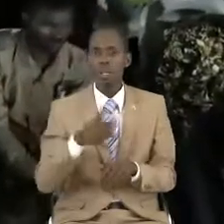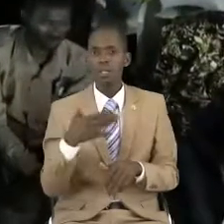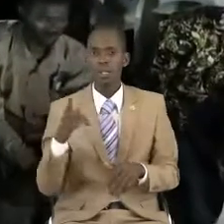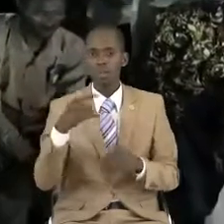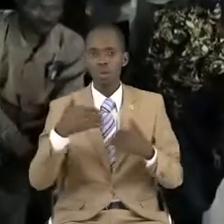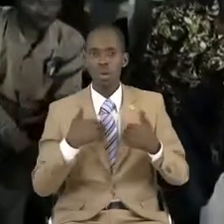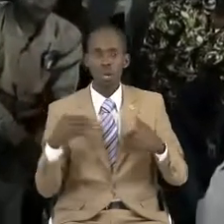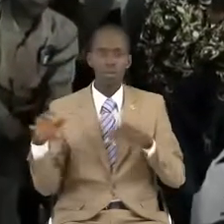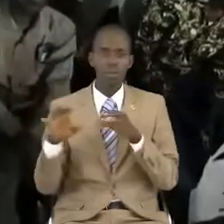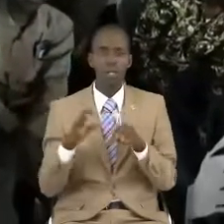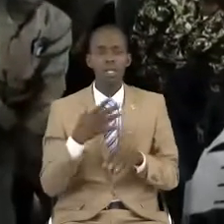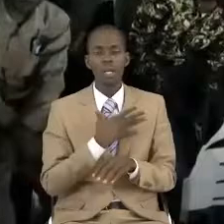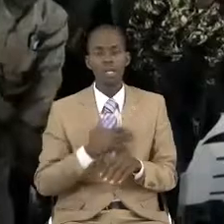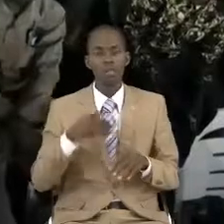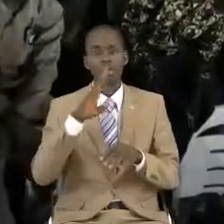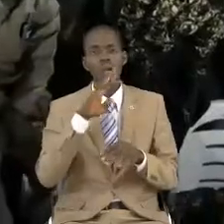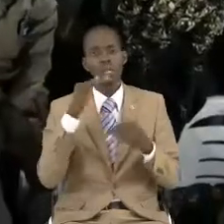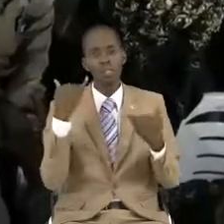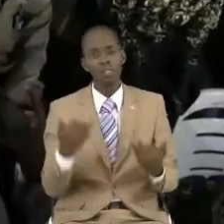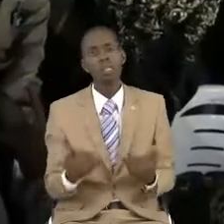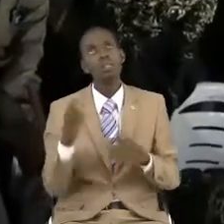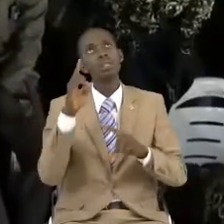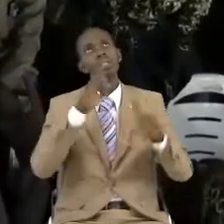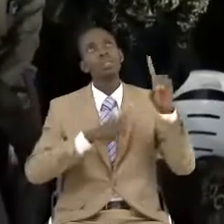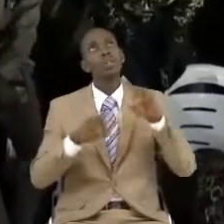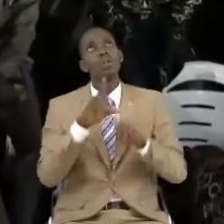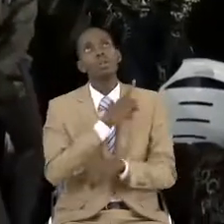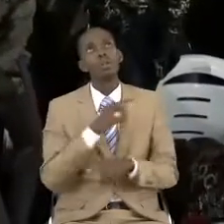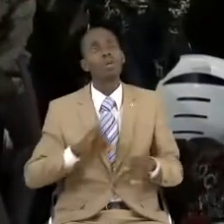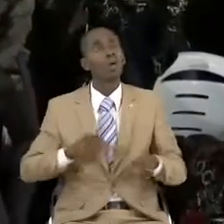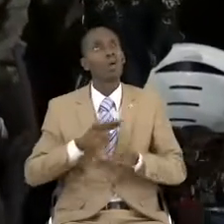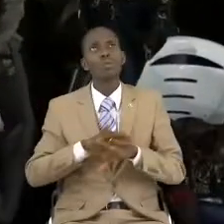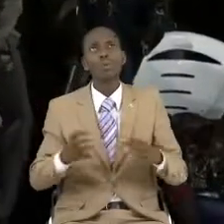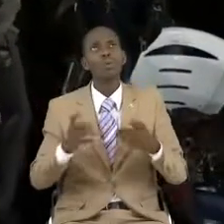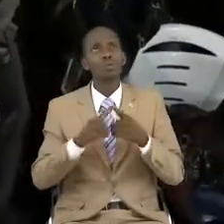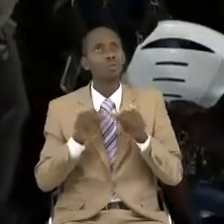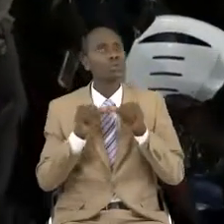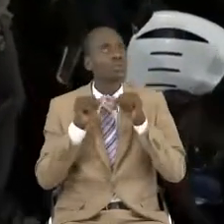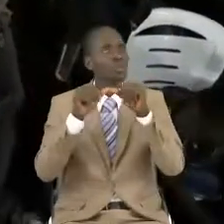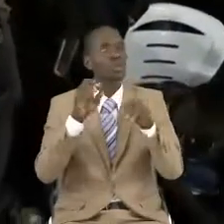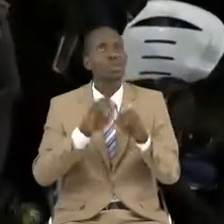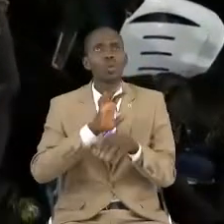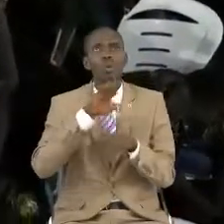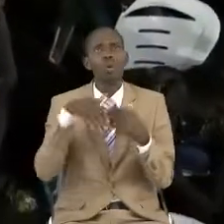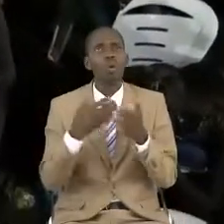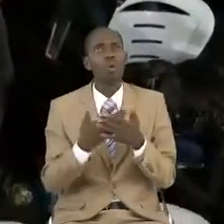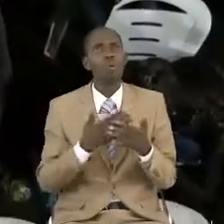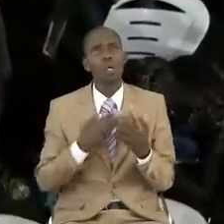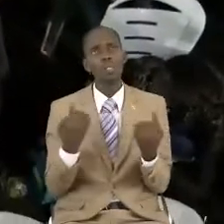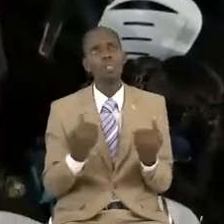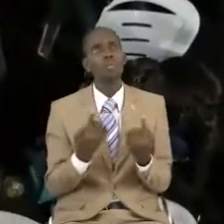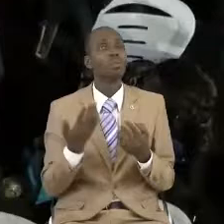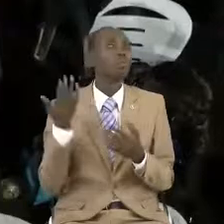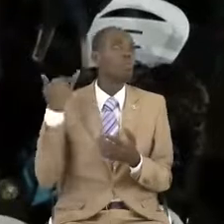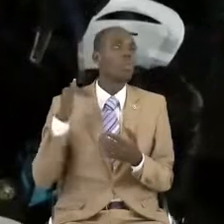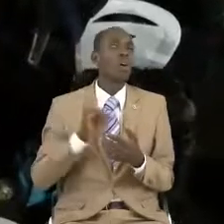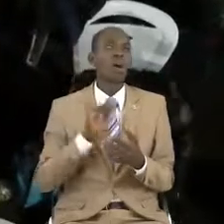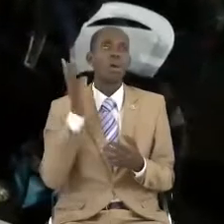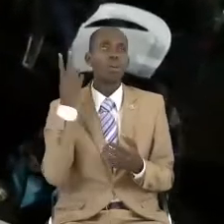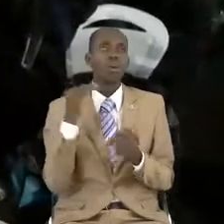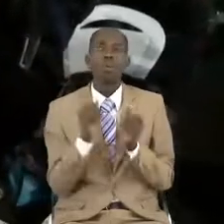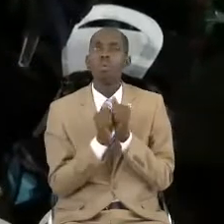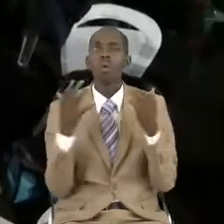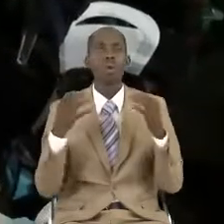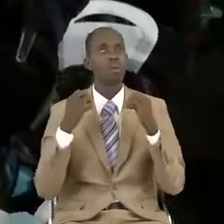lord i don't want to continue in all these things but lord i was powerless i didn't have the